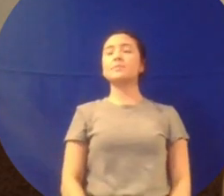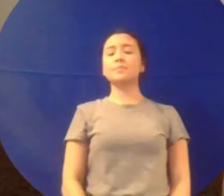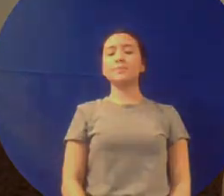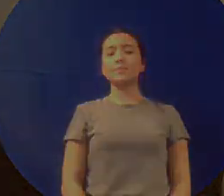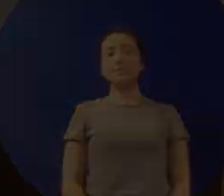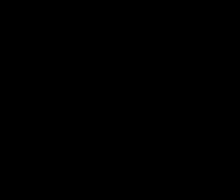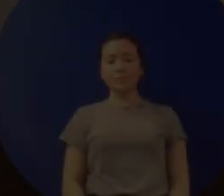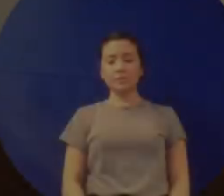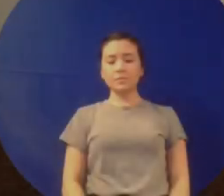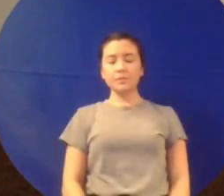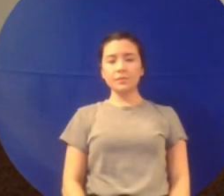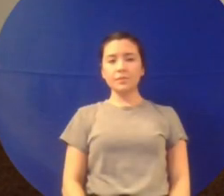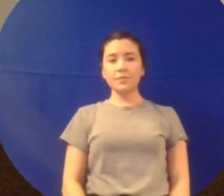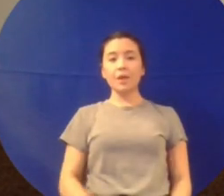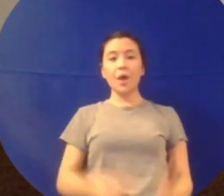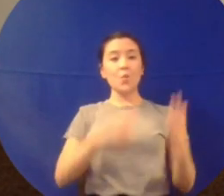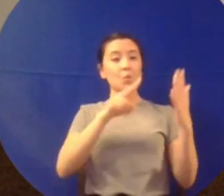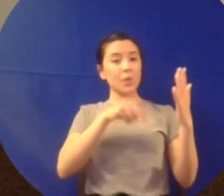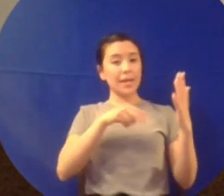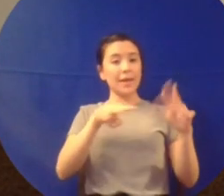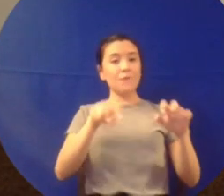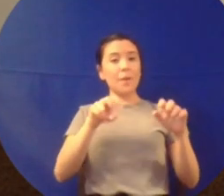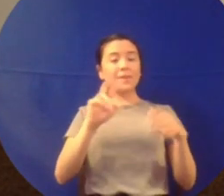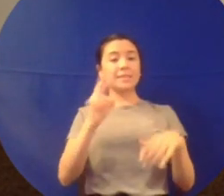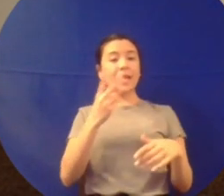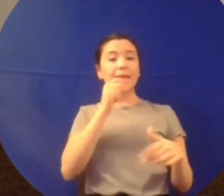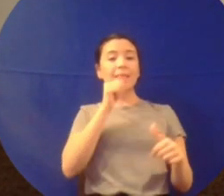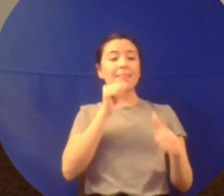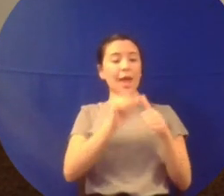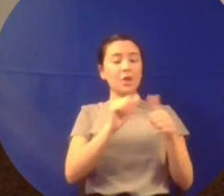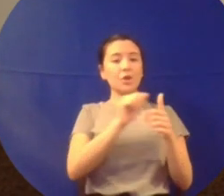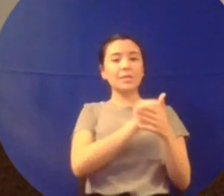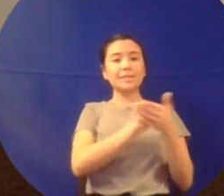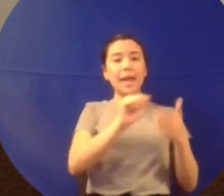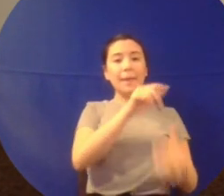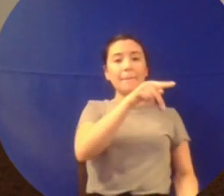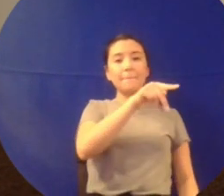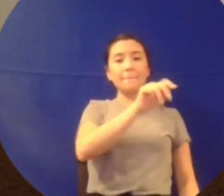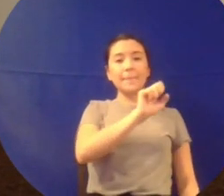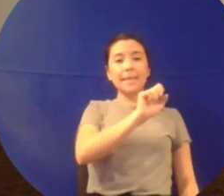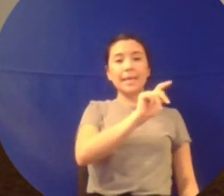salvation. A reading from the second letter of St. Peter.